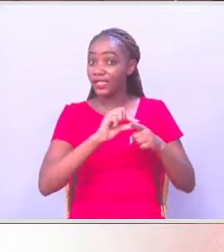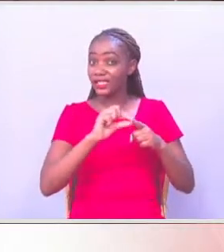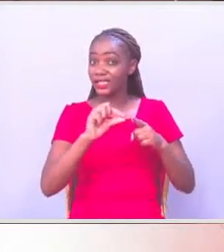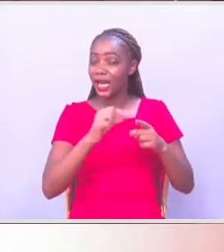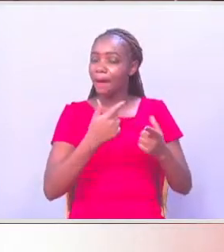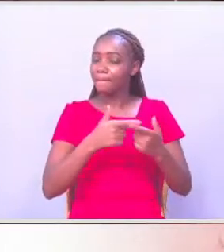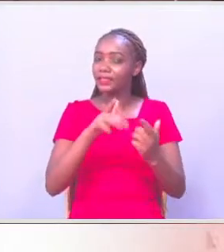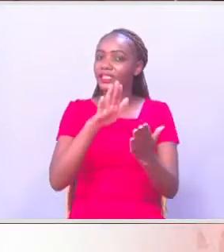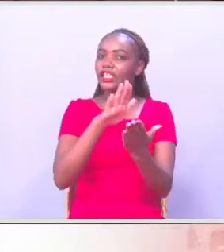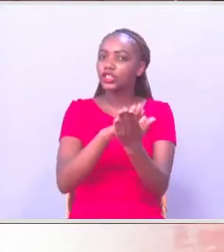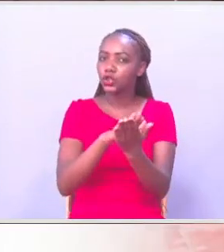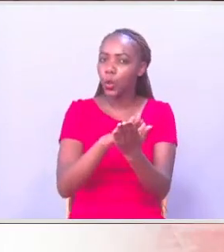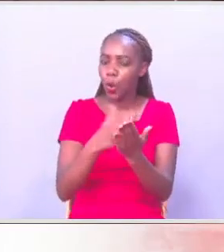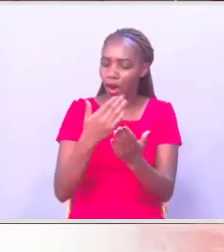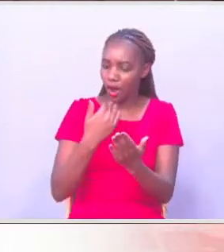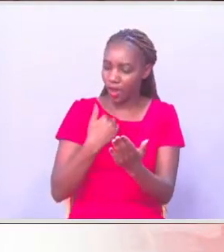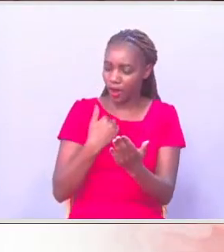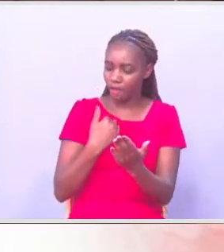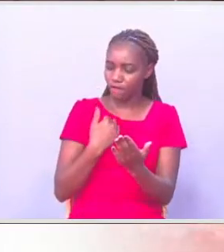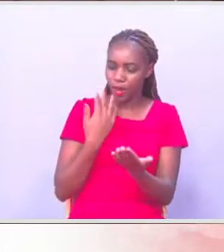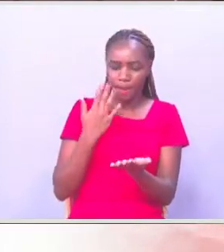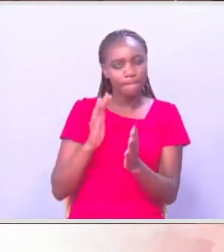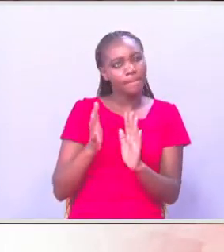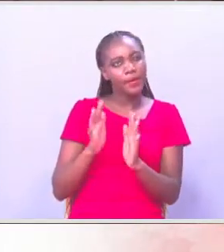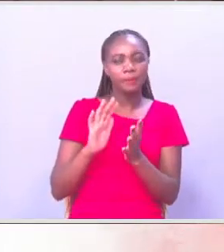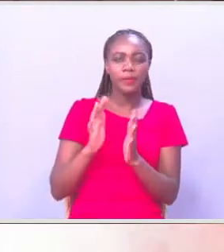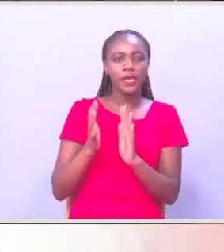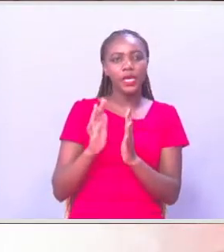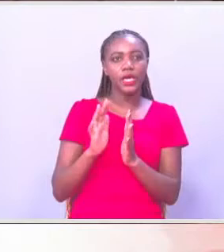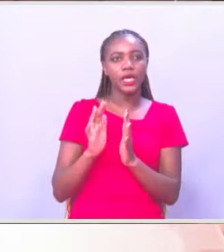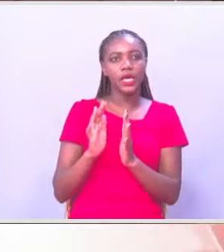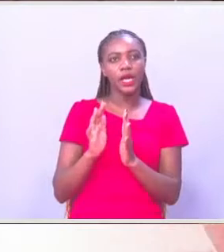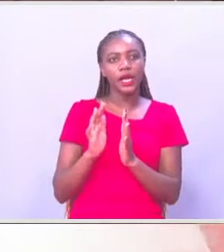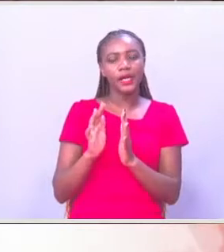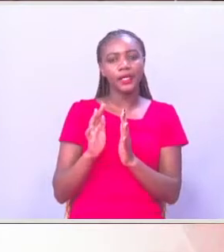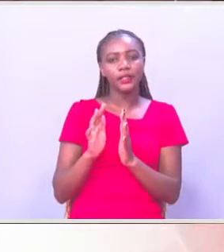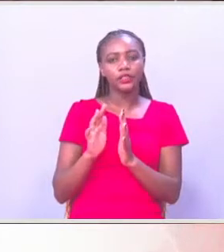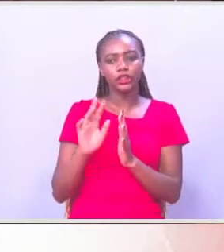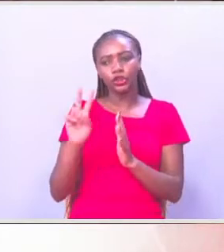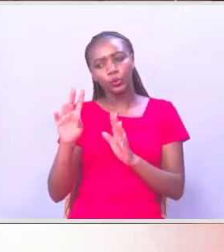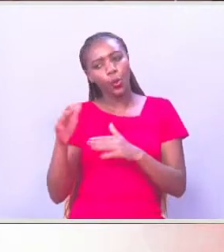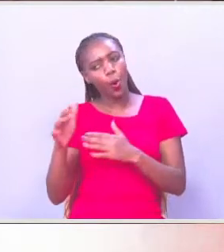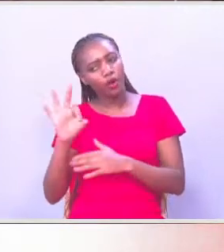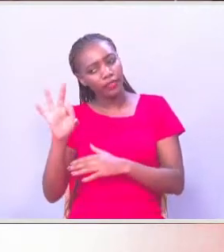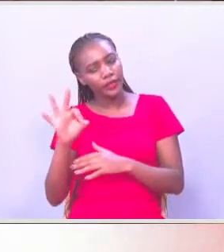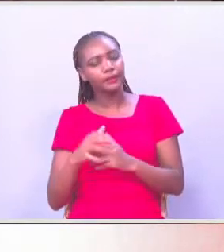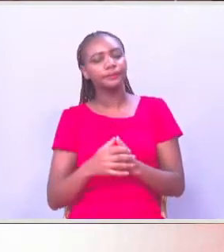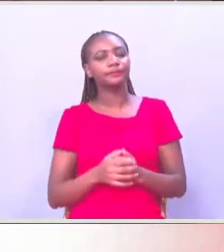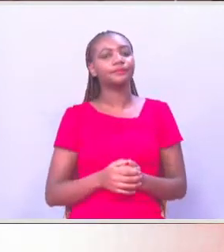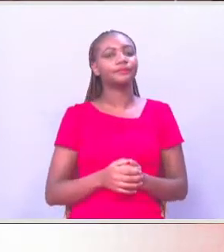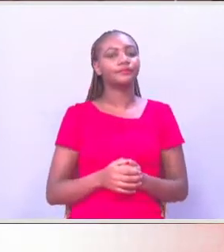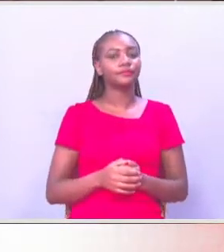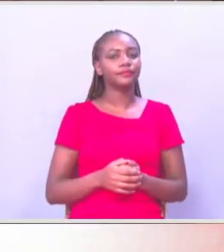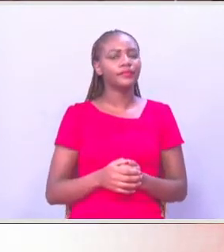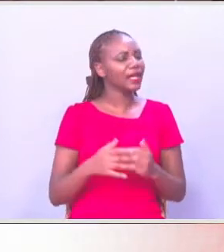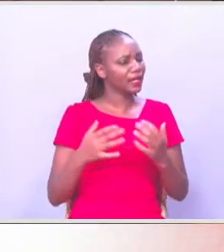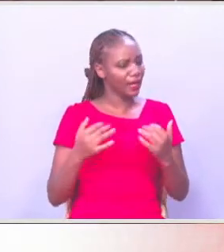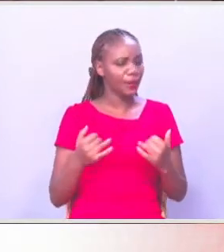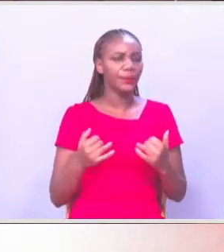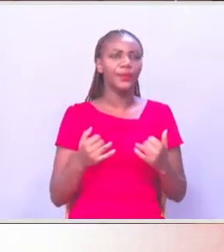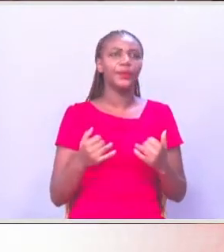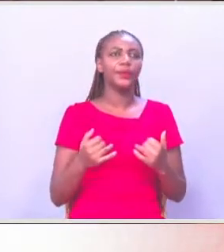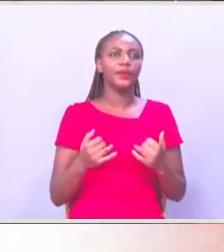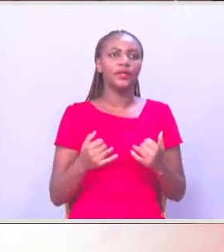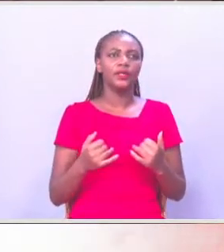kwa store, nina nusu nimepeana, kwa njia nimepeana 2 ama 3. Now, how do I